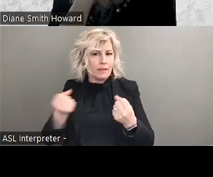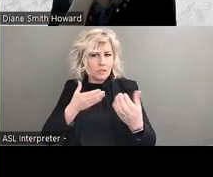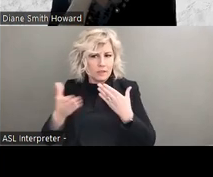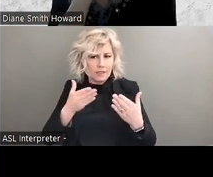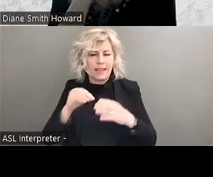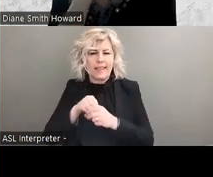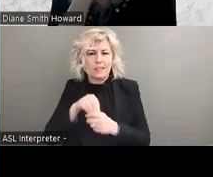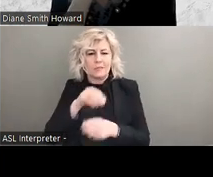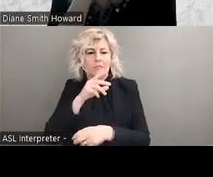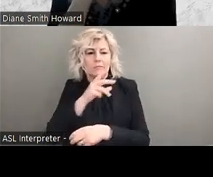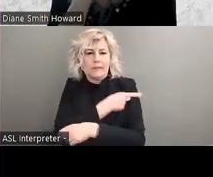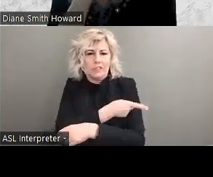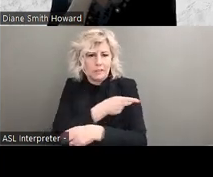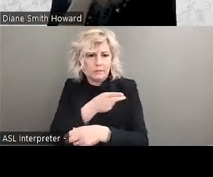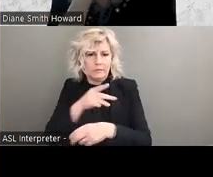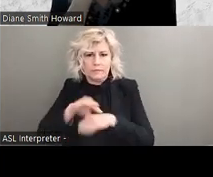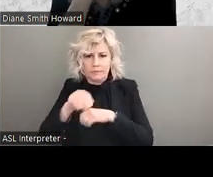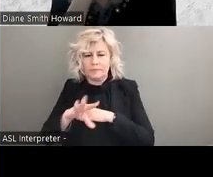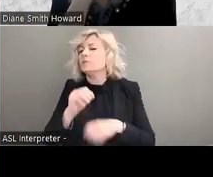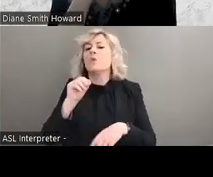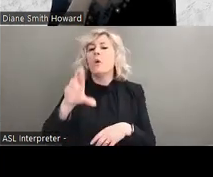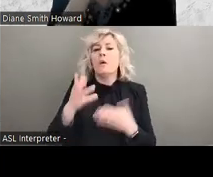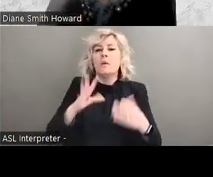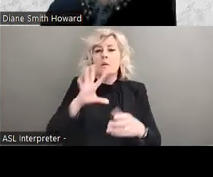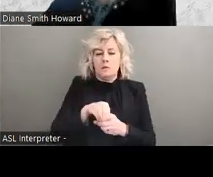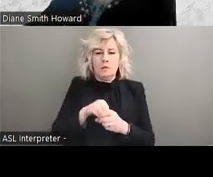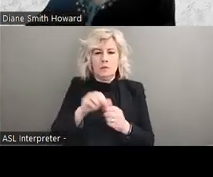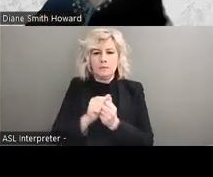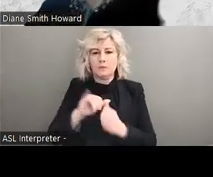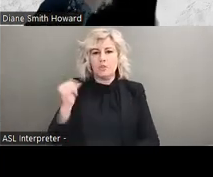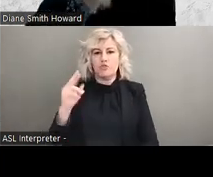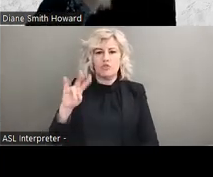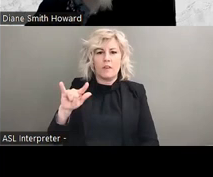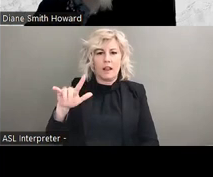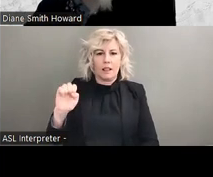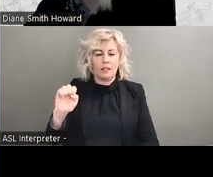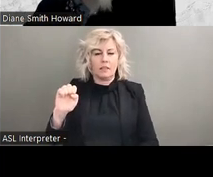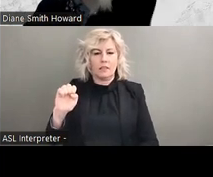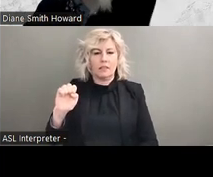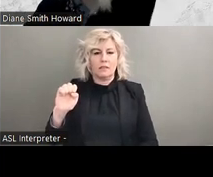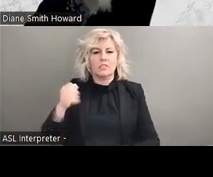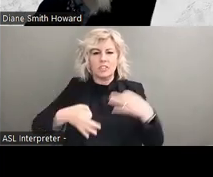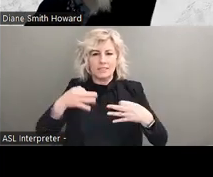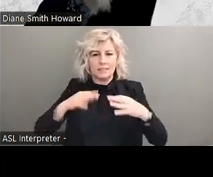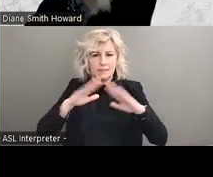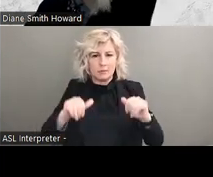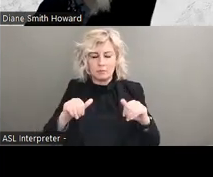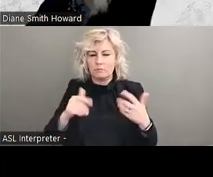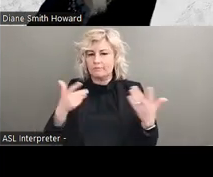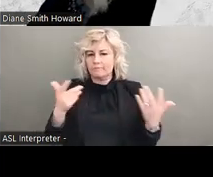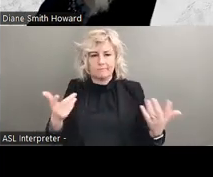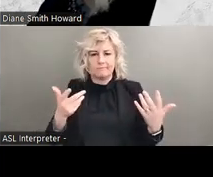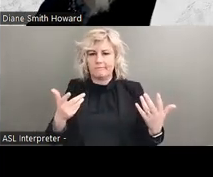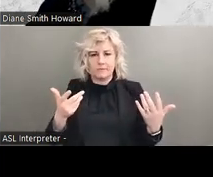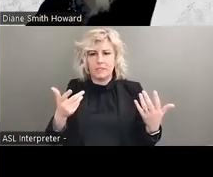inpatient counseling, or they could be involved with the juvenile justice system in special education. And there's a